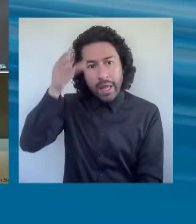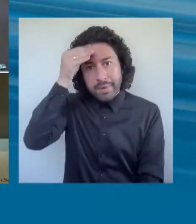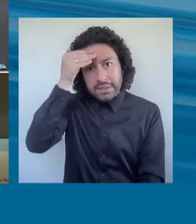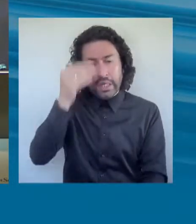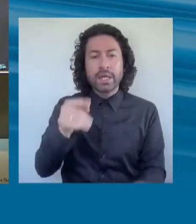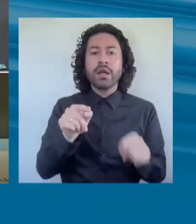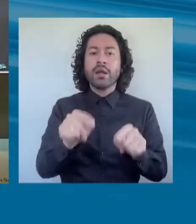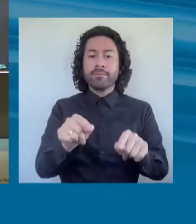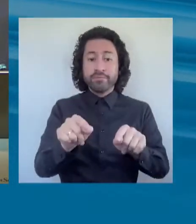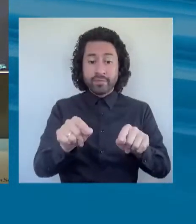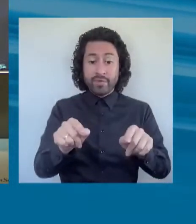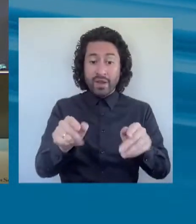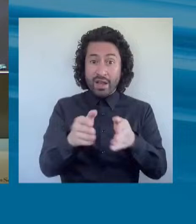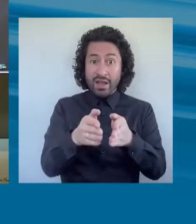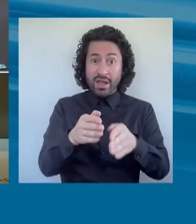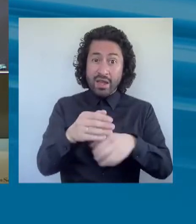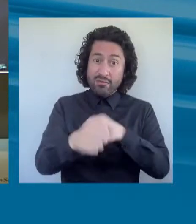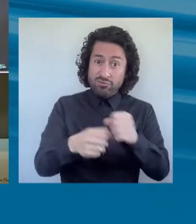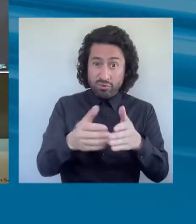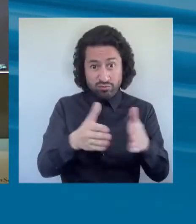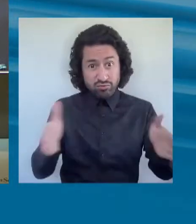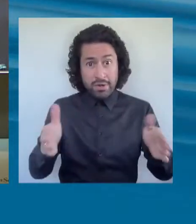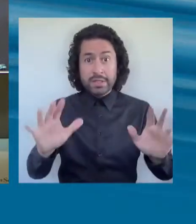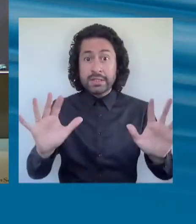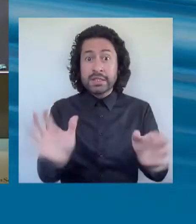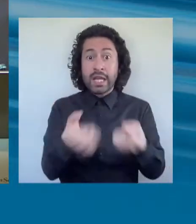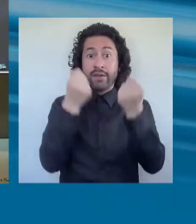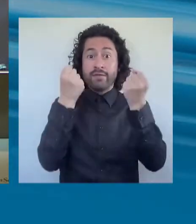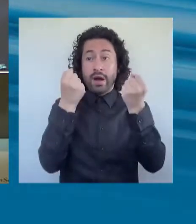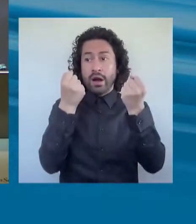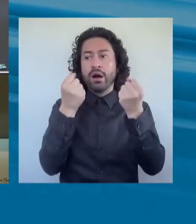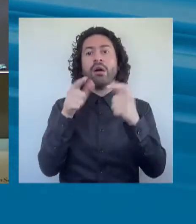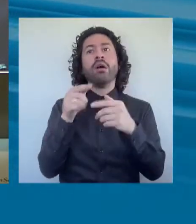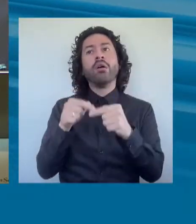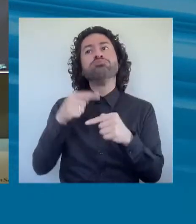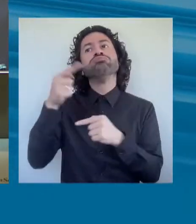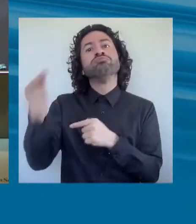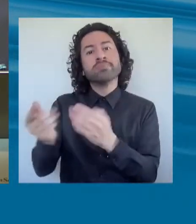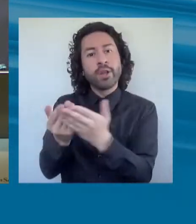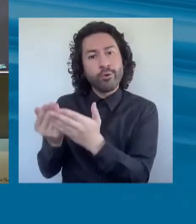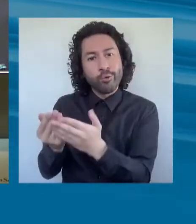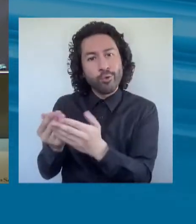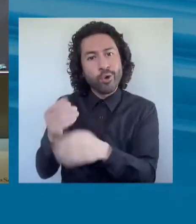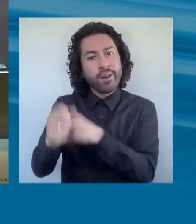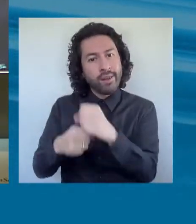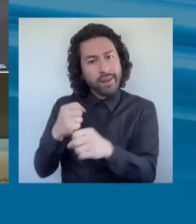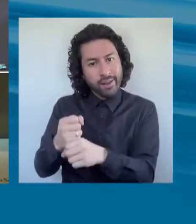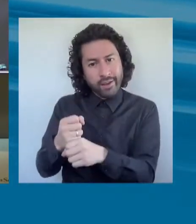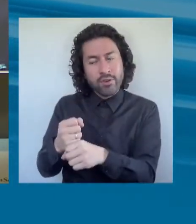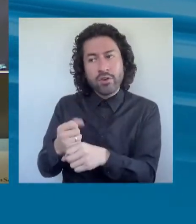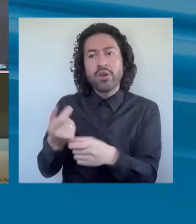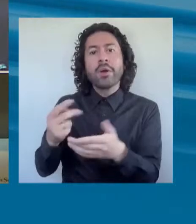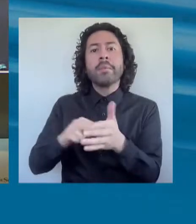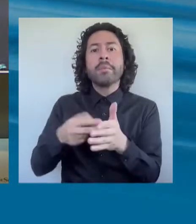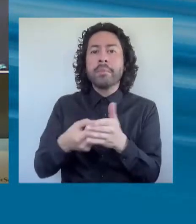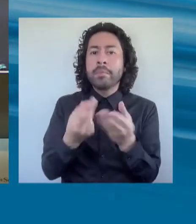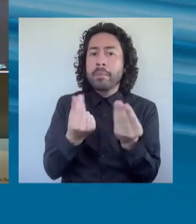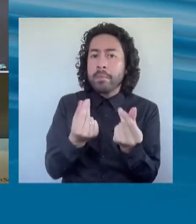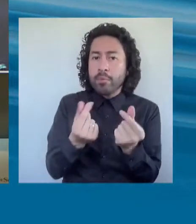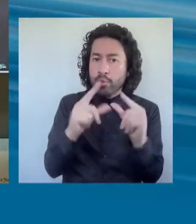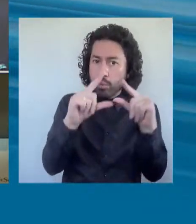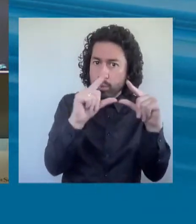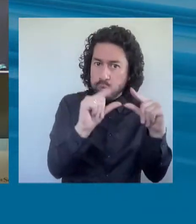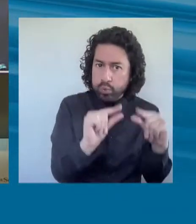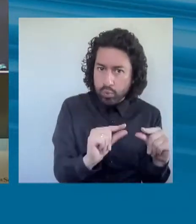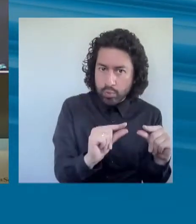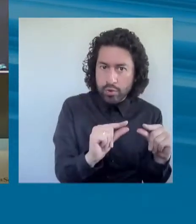a generation and move forward towards the schooling of the 21st century. We are reducing the budgets that are allocated